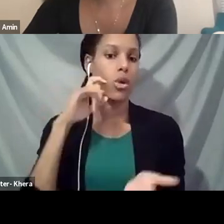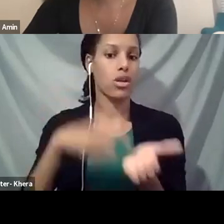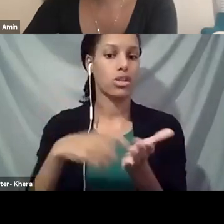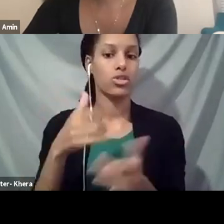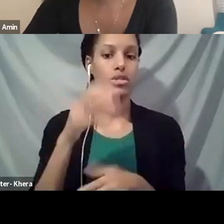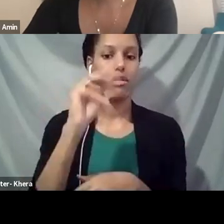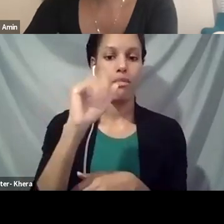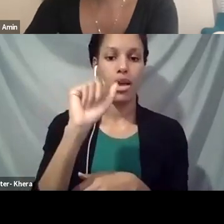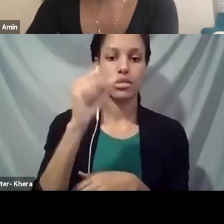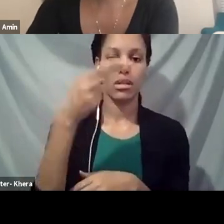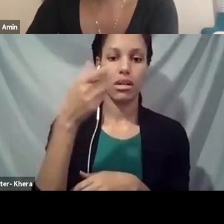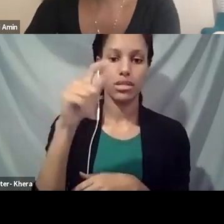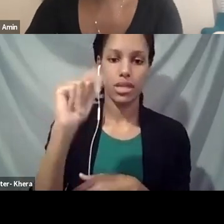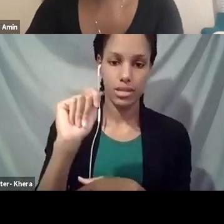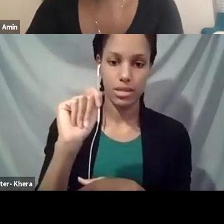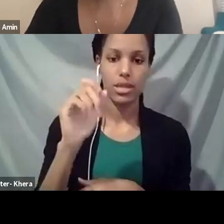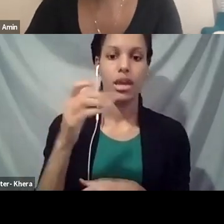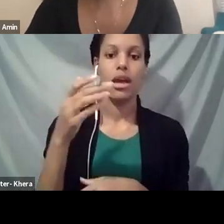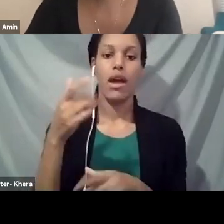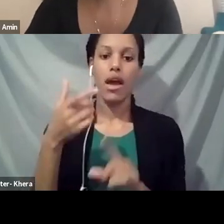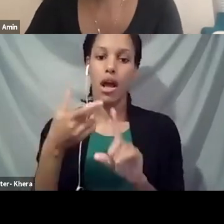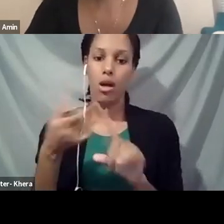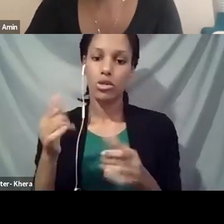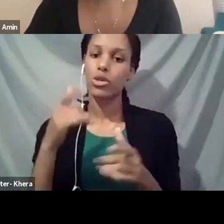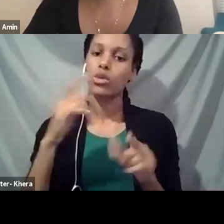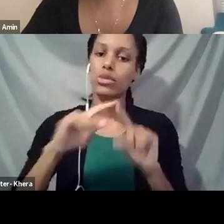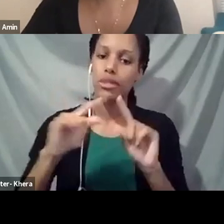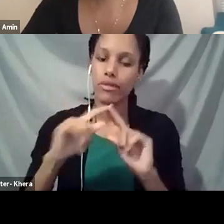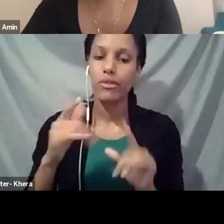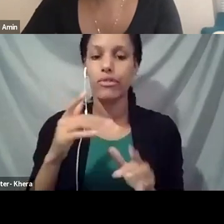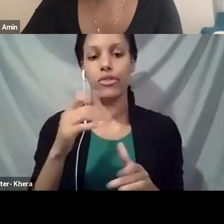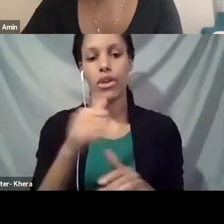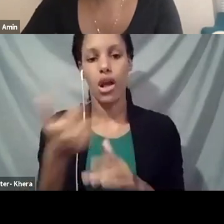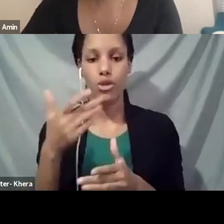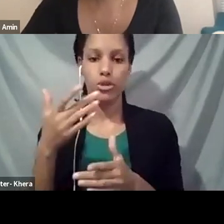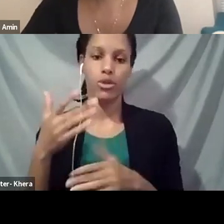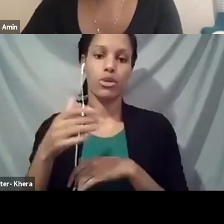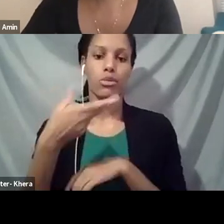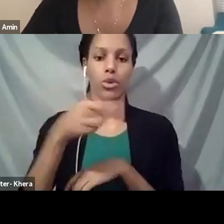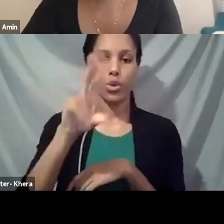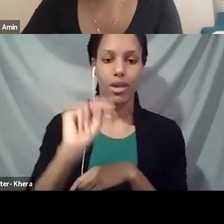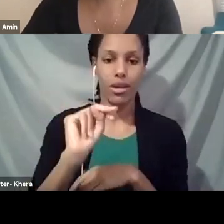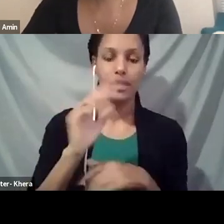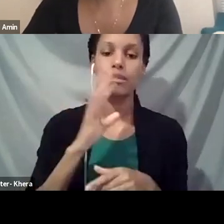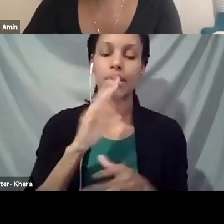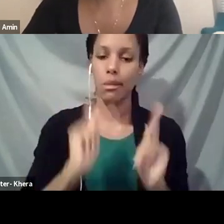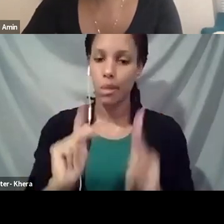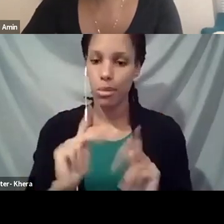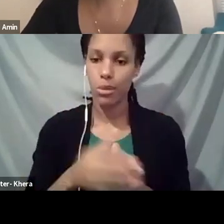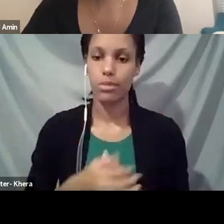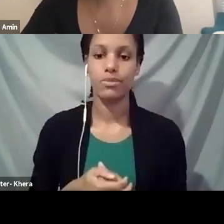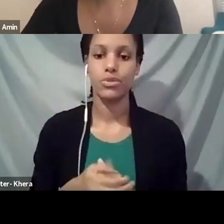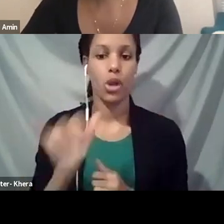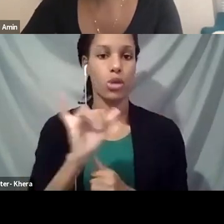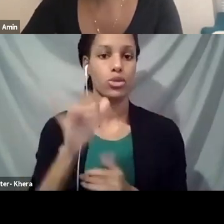Pacasit, Niantic, and the Quinnipiac and other Algonquin-speaking peoples. We also acknowledge that the country